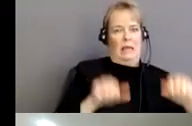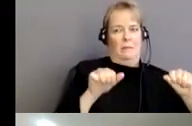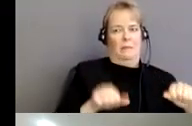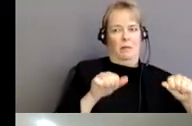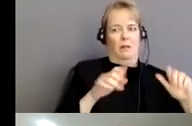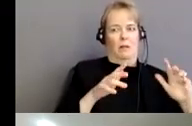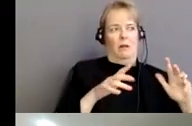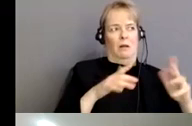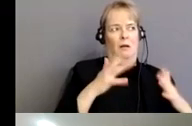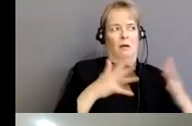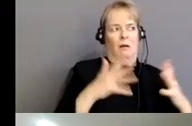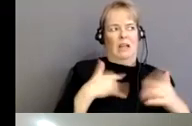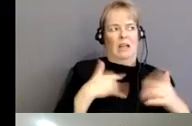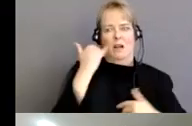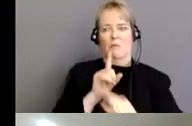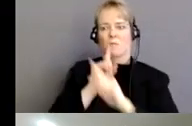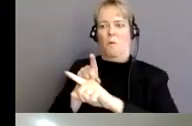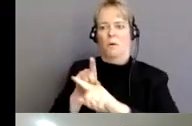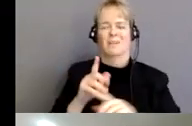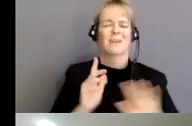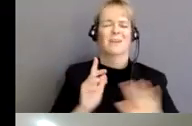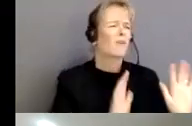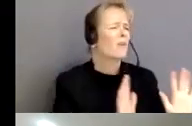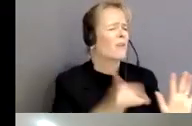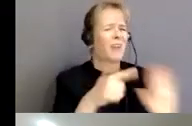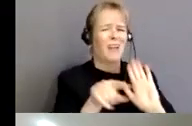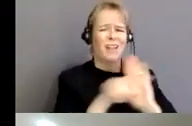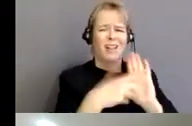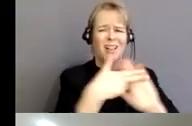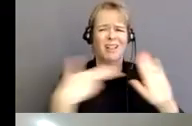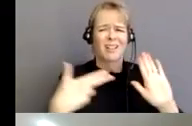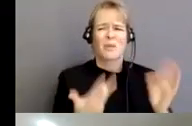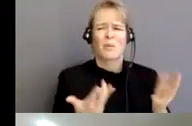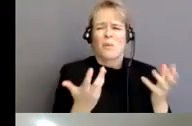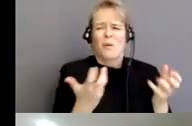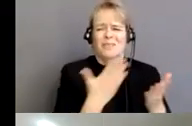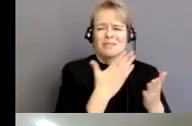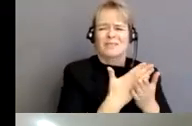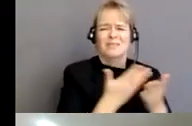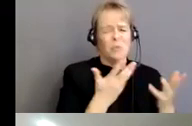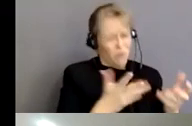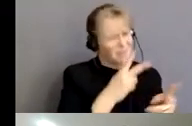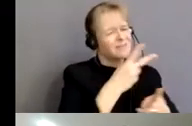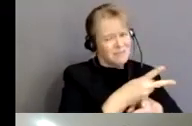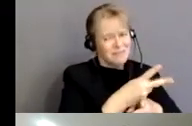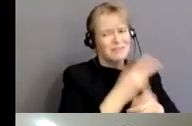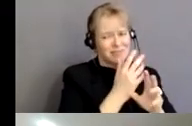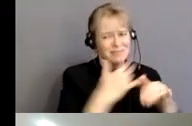are to report those situations, which we want to get away from that stigma, because we wanted to secure people's finances so they can